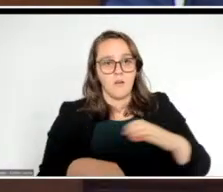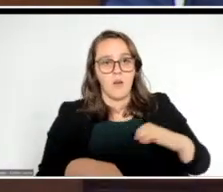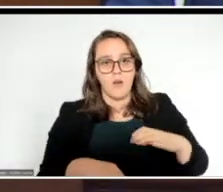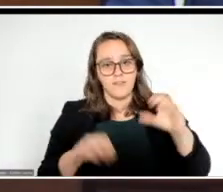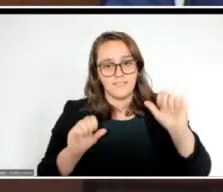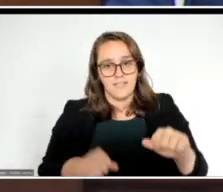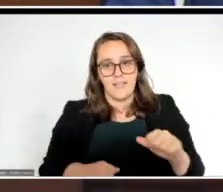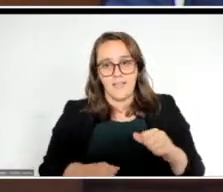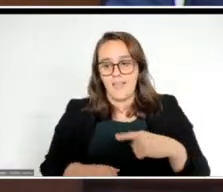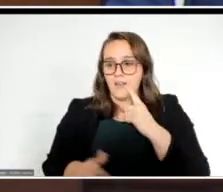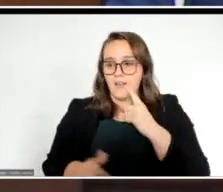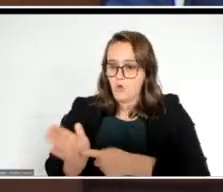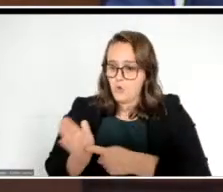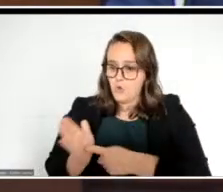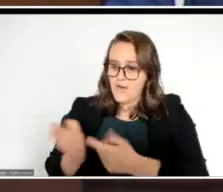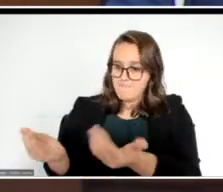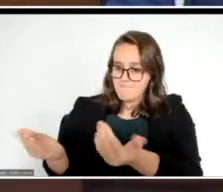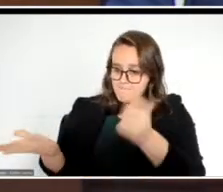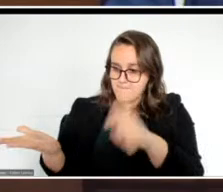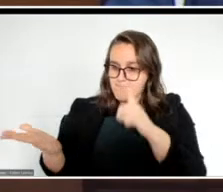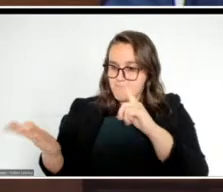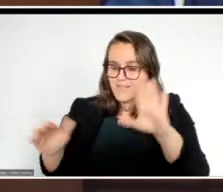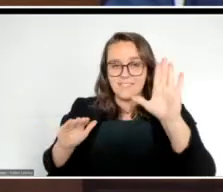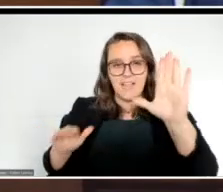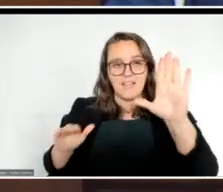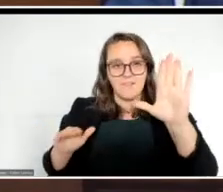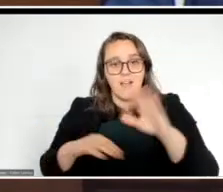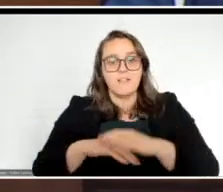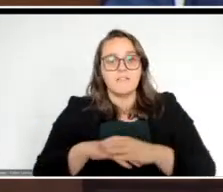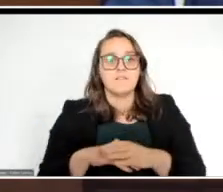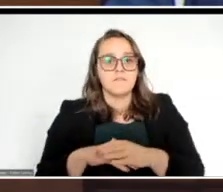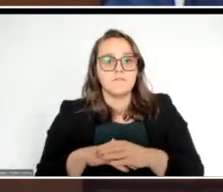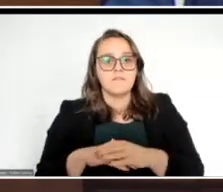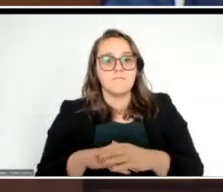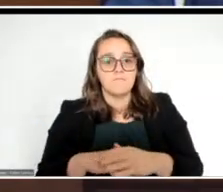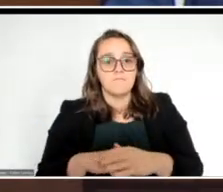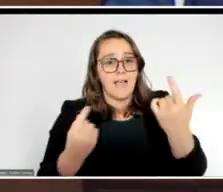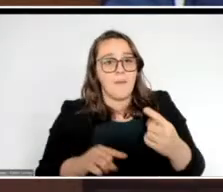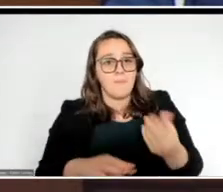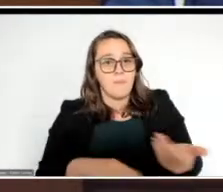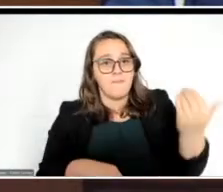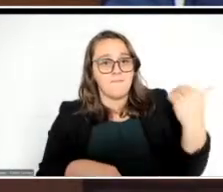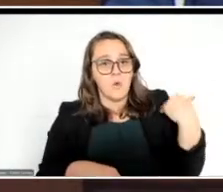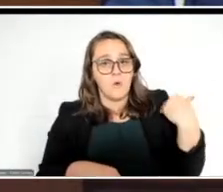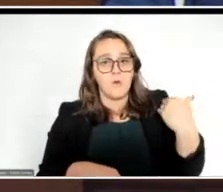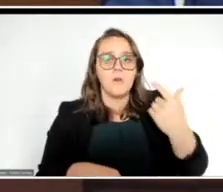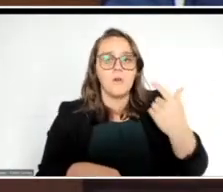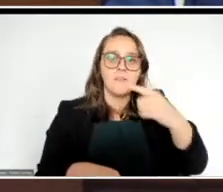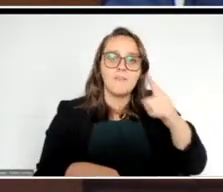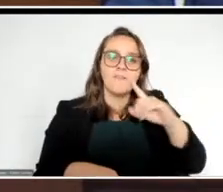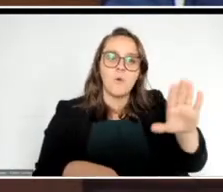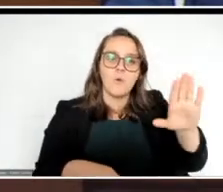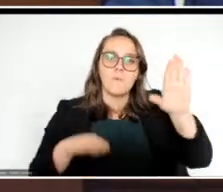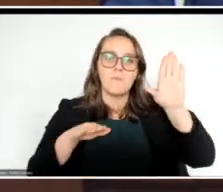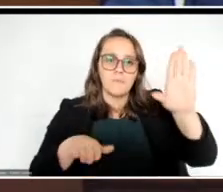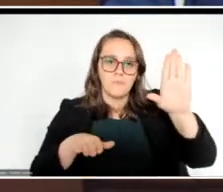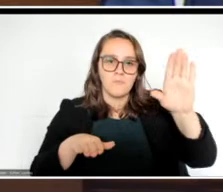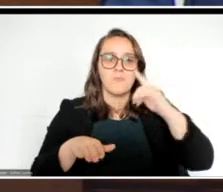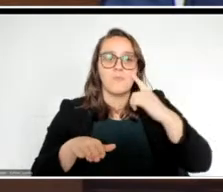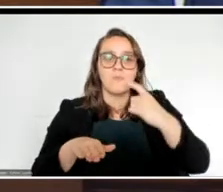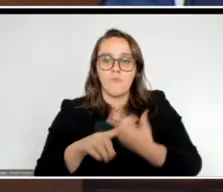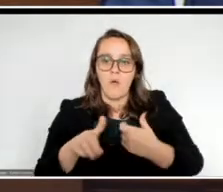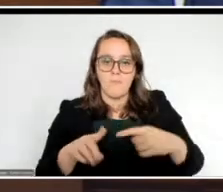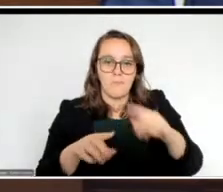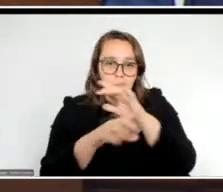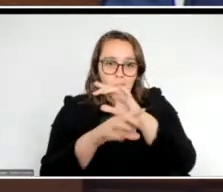a president. There's also precedent for presidents to provide testimony and documentary